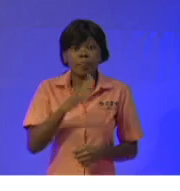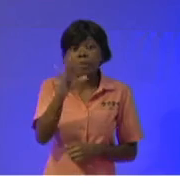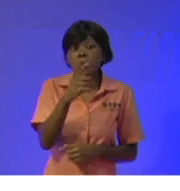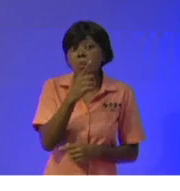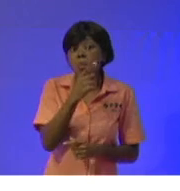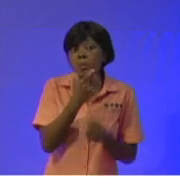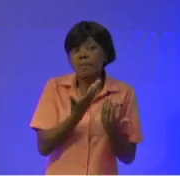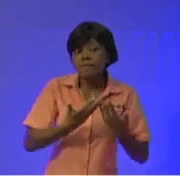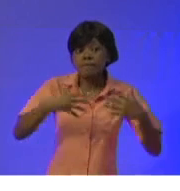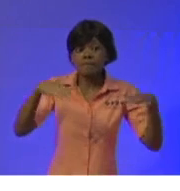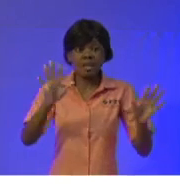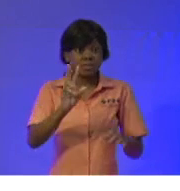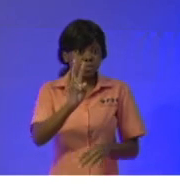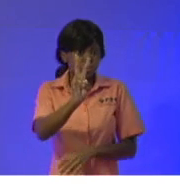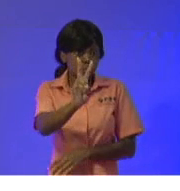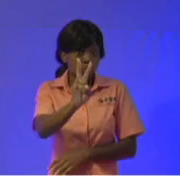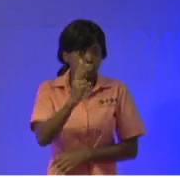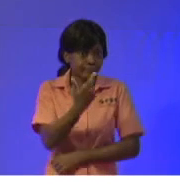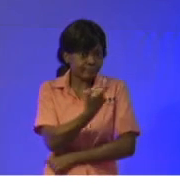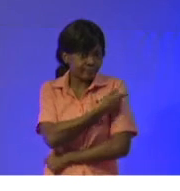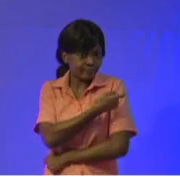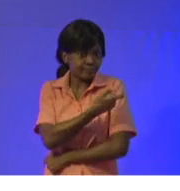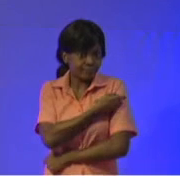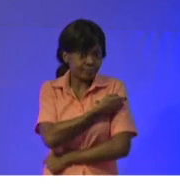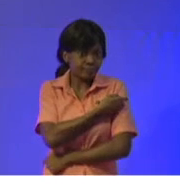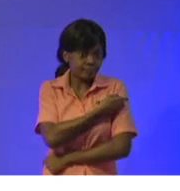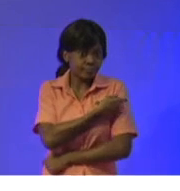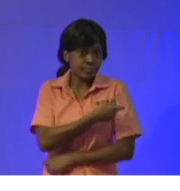regimen, would be